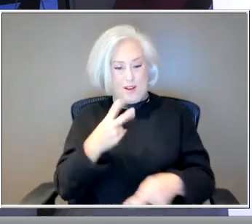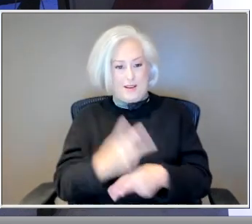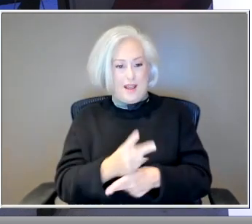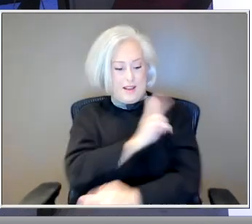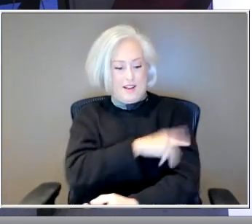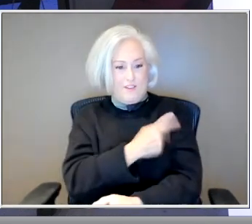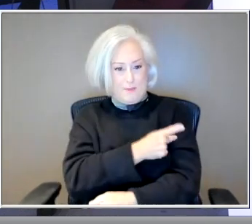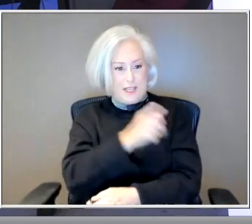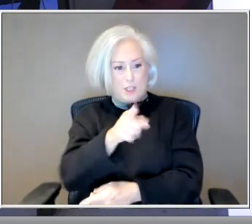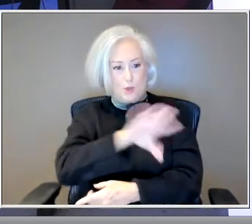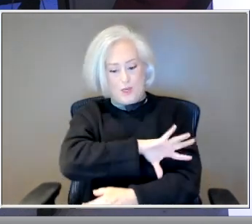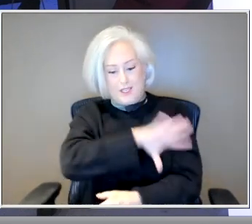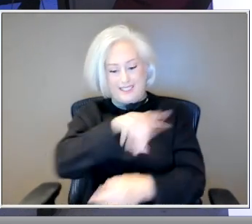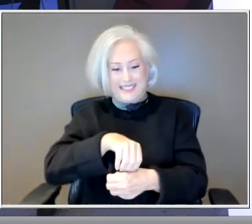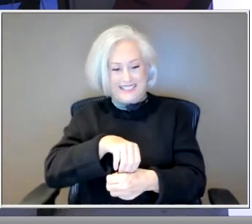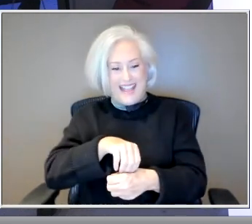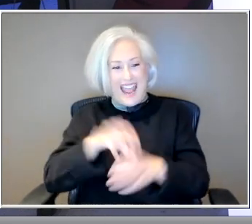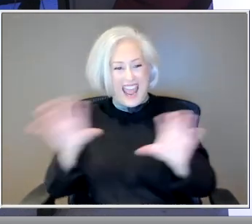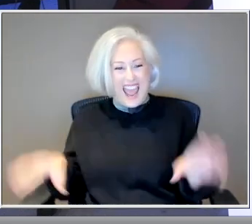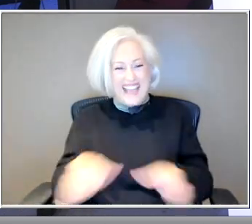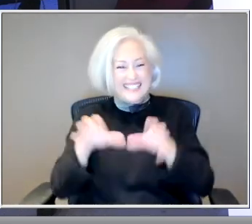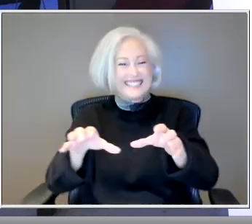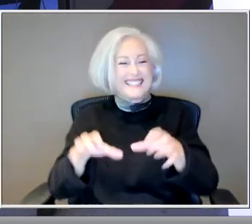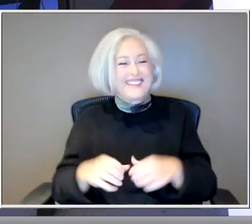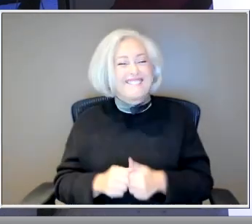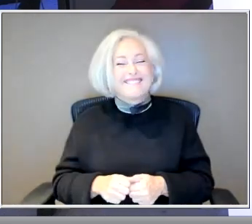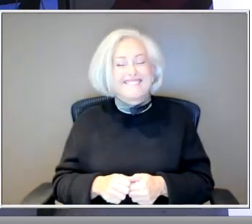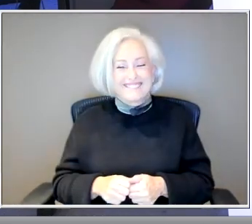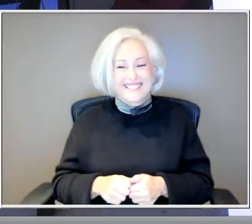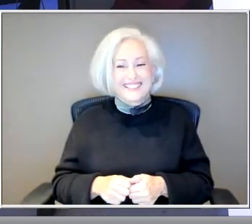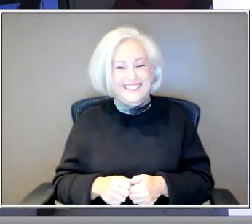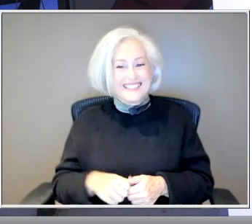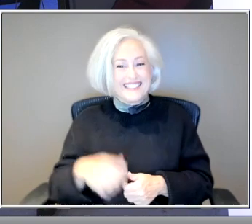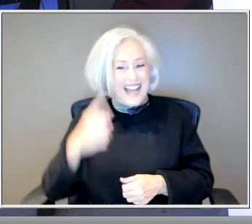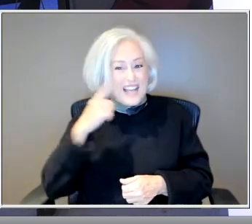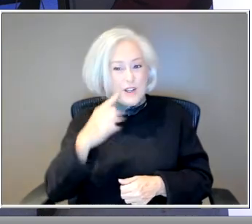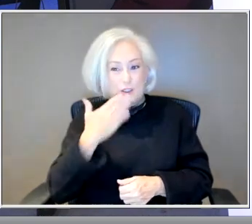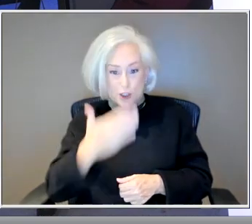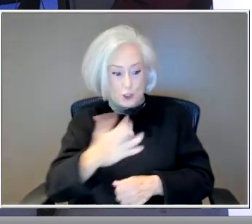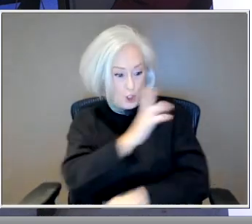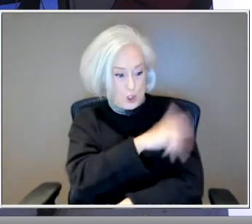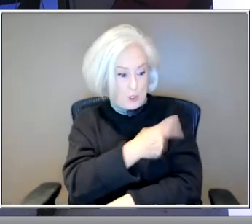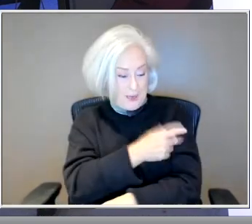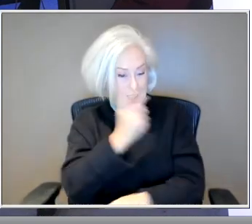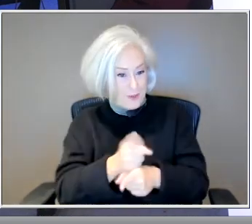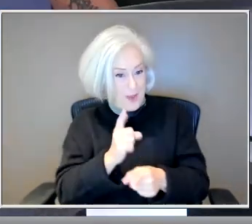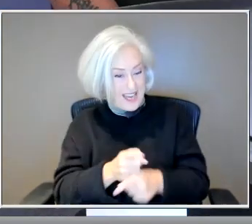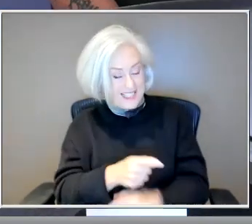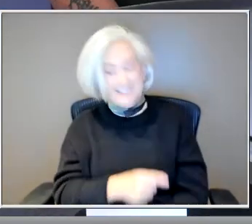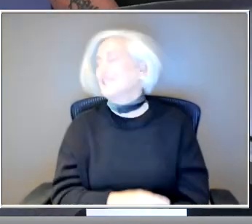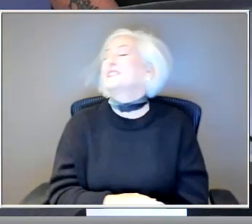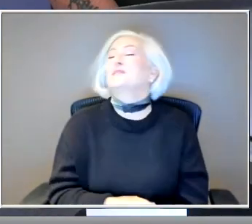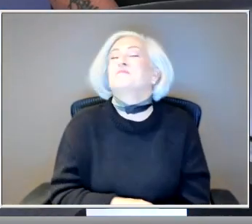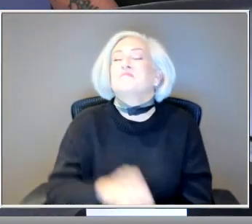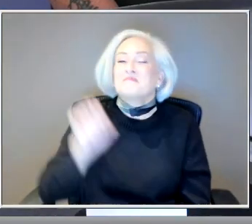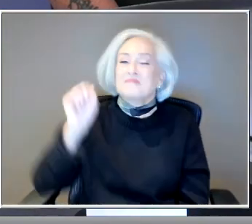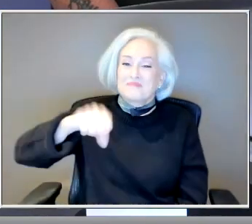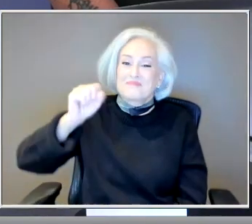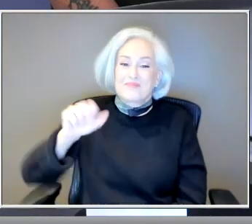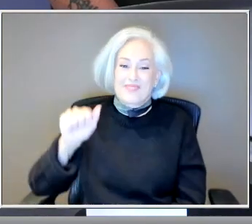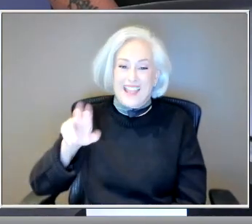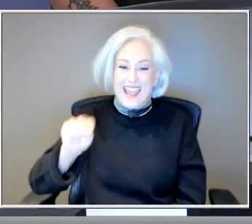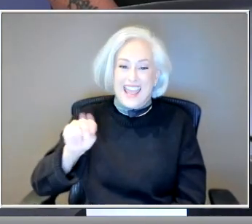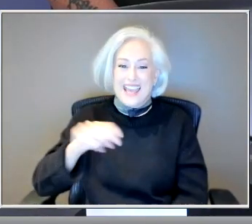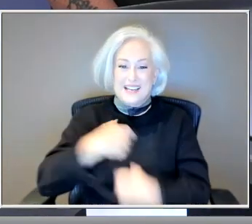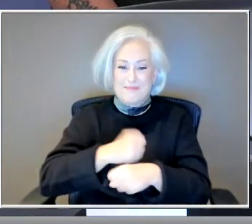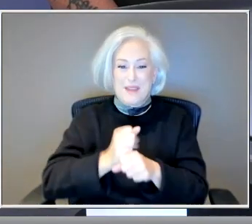care? Because she's quite the patient. I know we're complimenting you guys, but she's a good patient. She is. She made my job easy, and